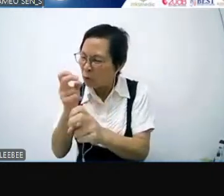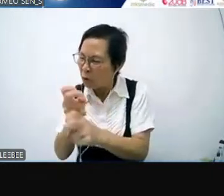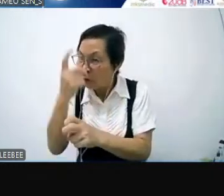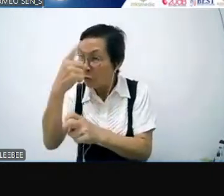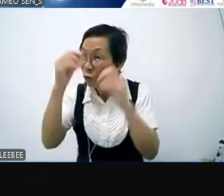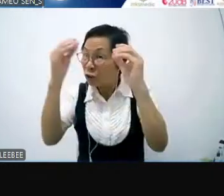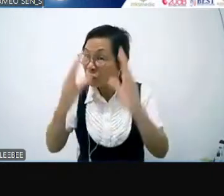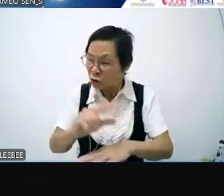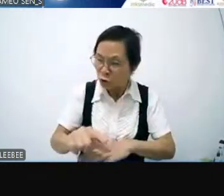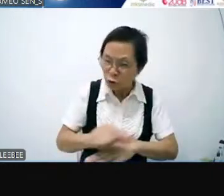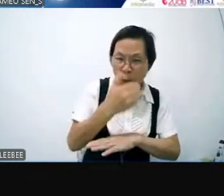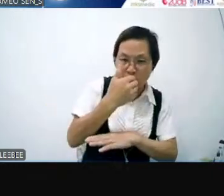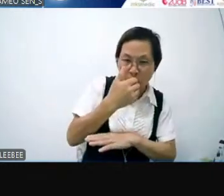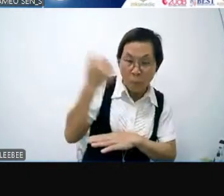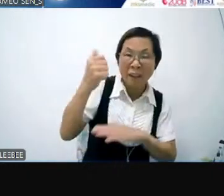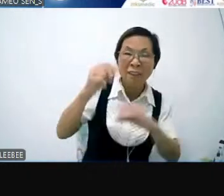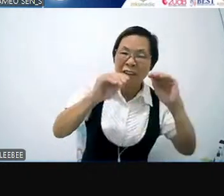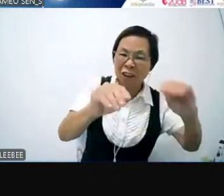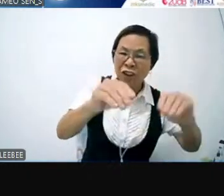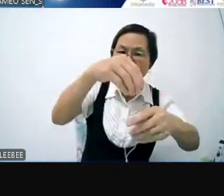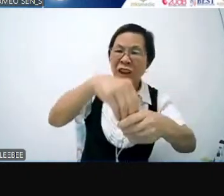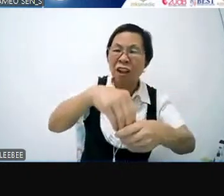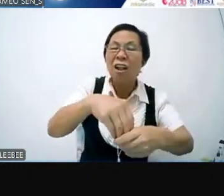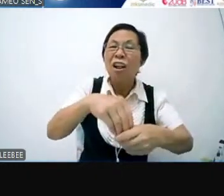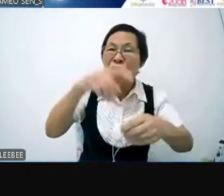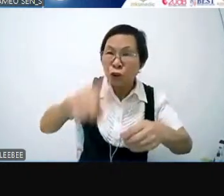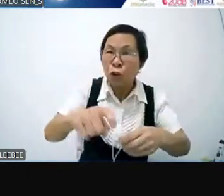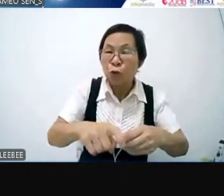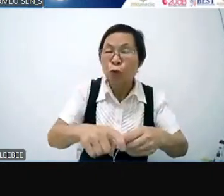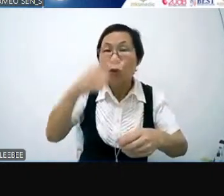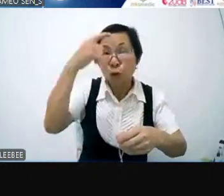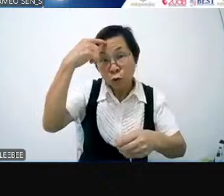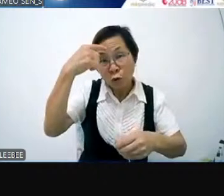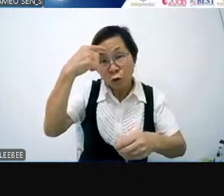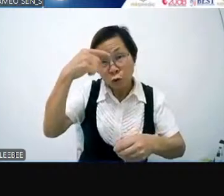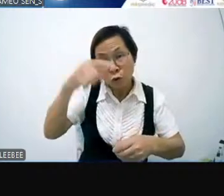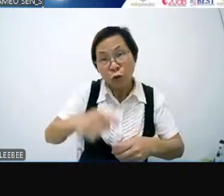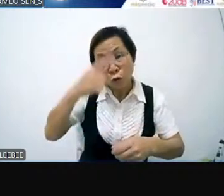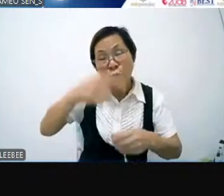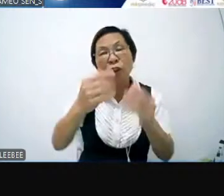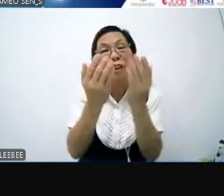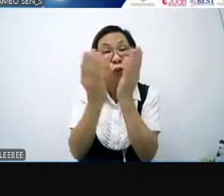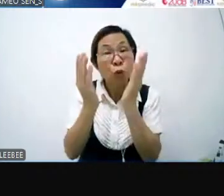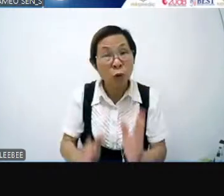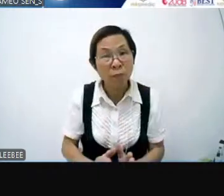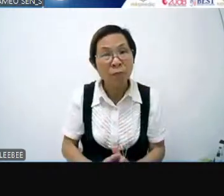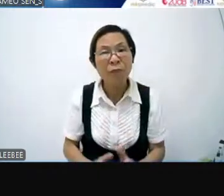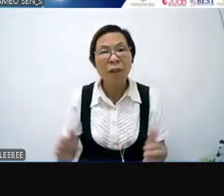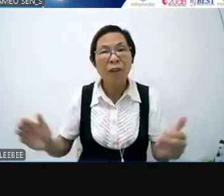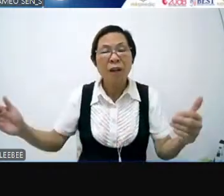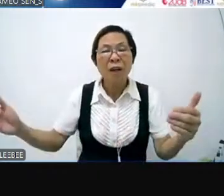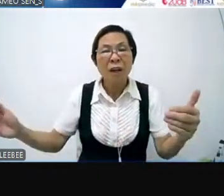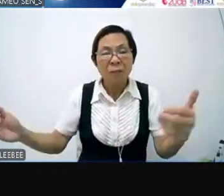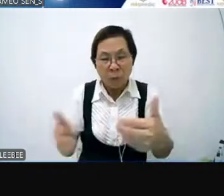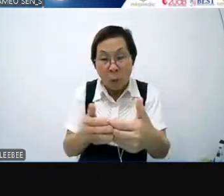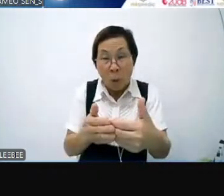best practices in a way that truly meets their students' needs. Bridging these gaps requires stronger collaboration,